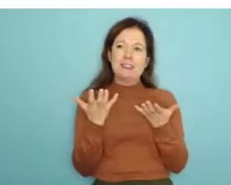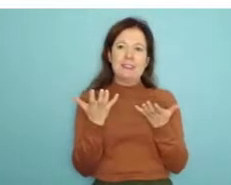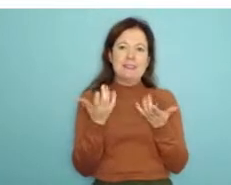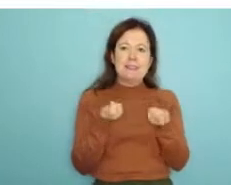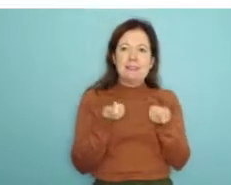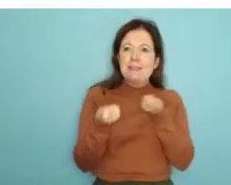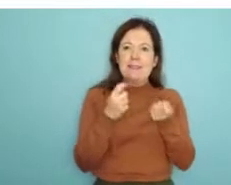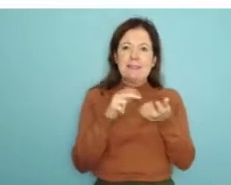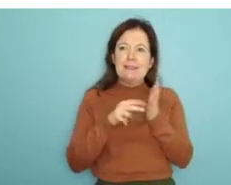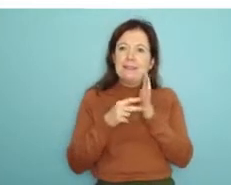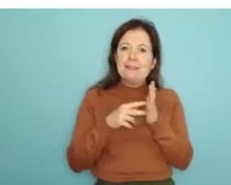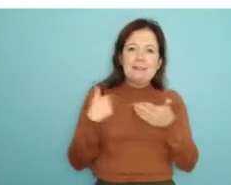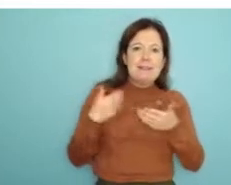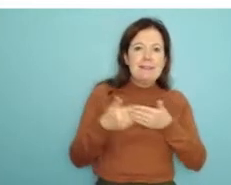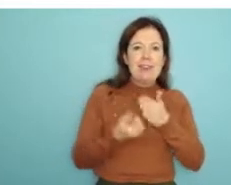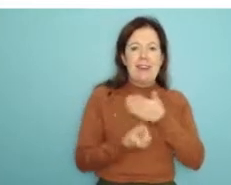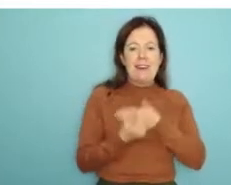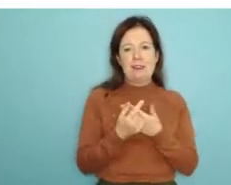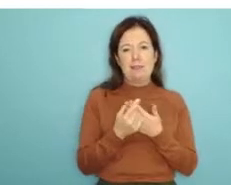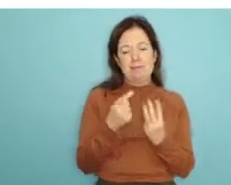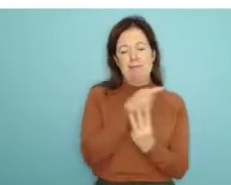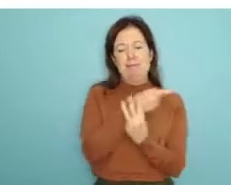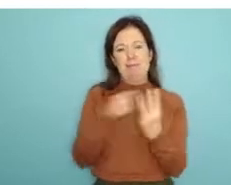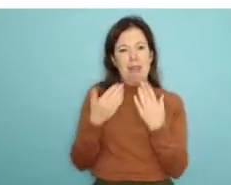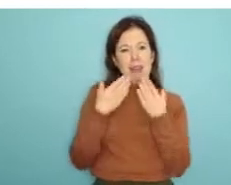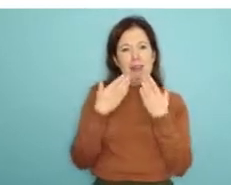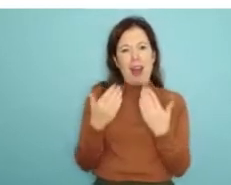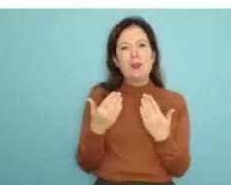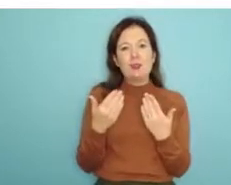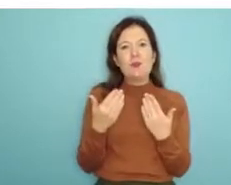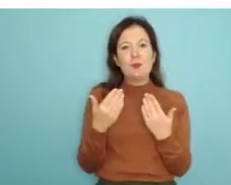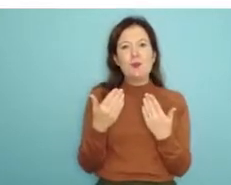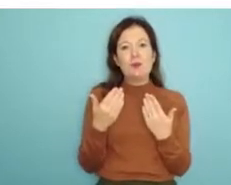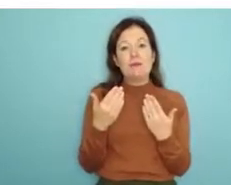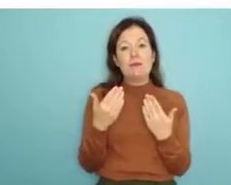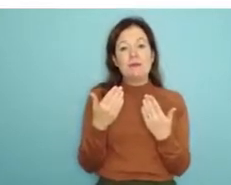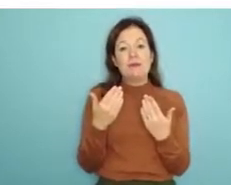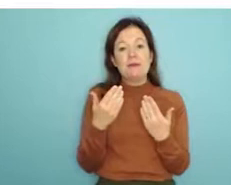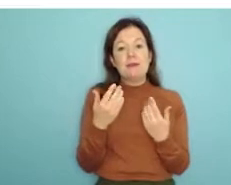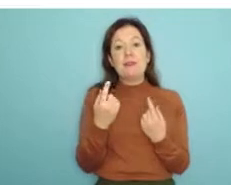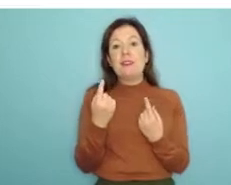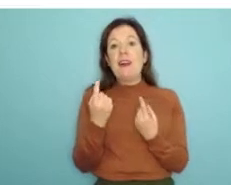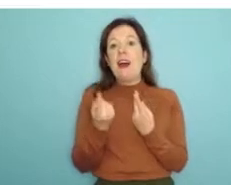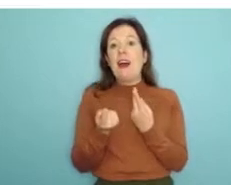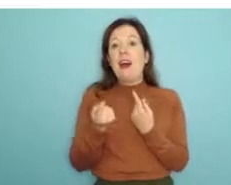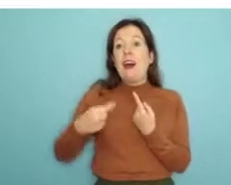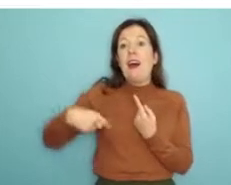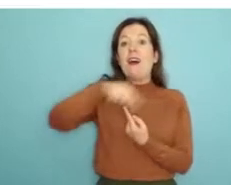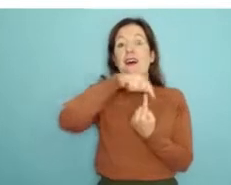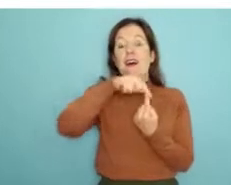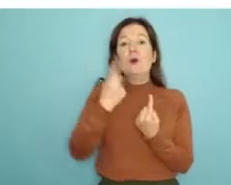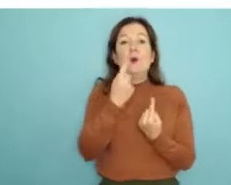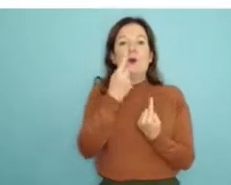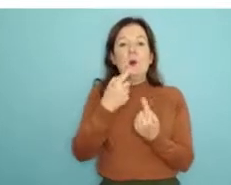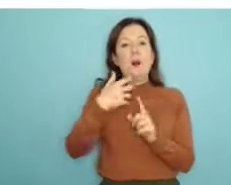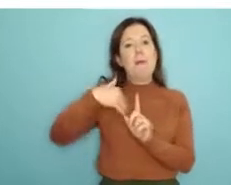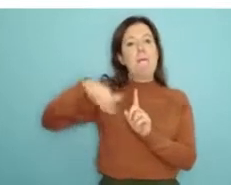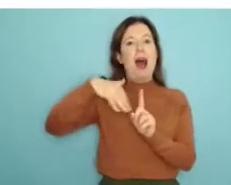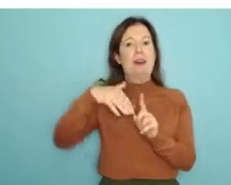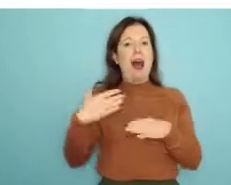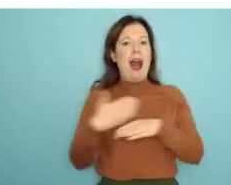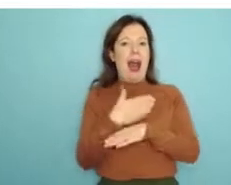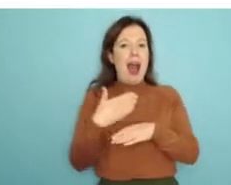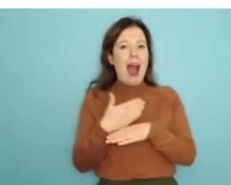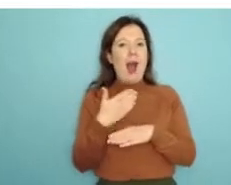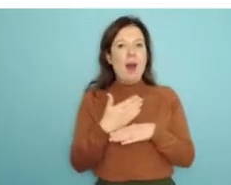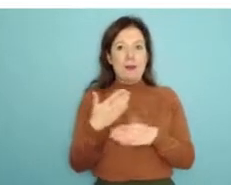of the event. So thank you to all three of you, and to all of the other backroom stars who've sort of made the